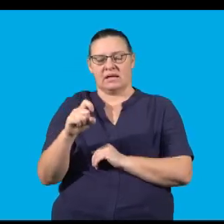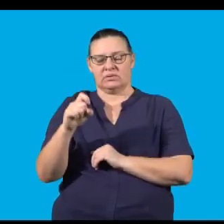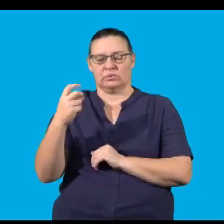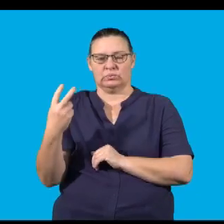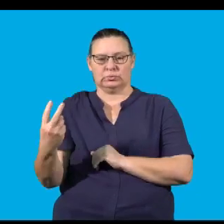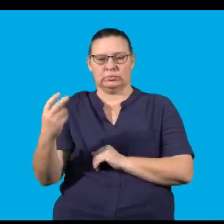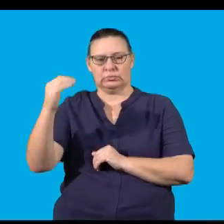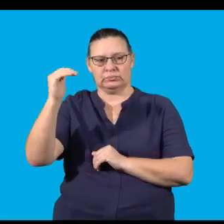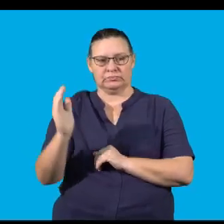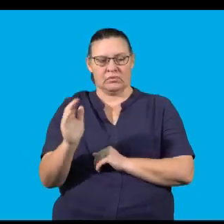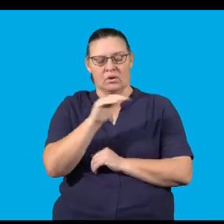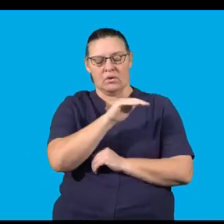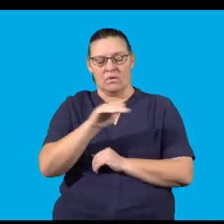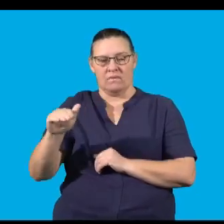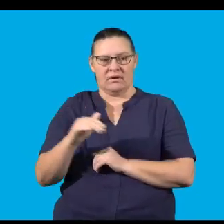minus